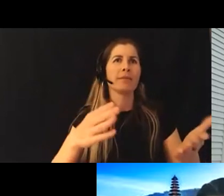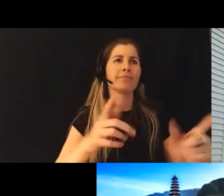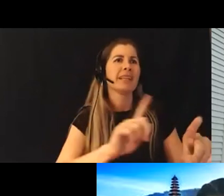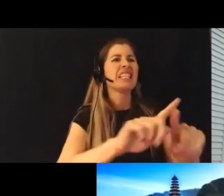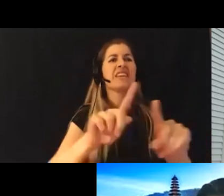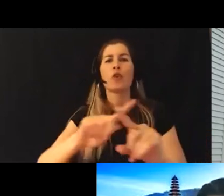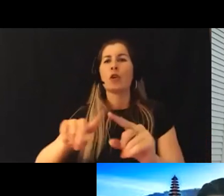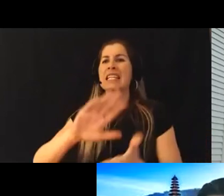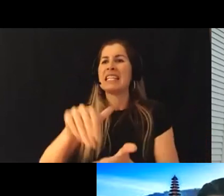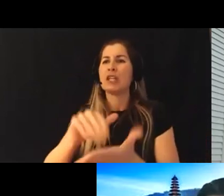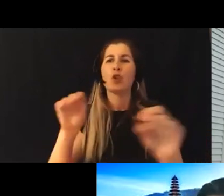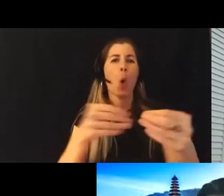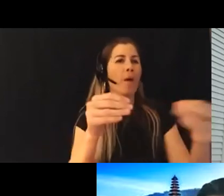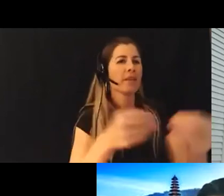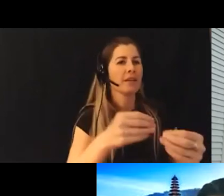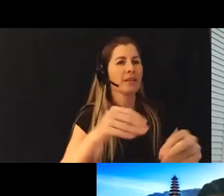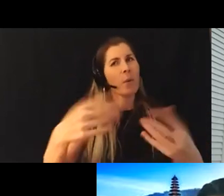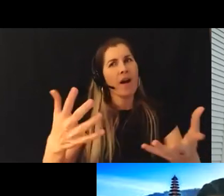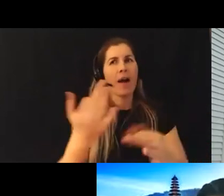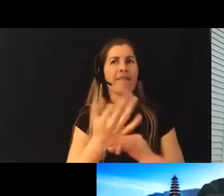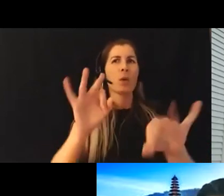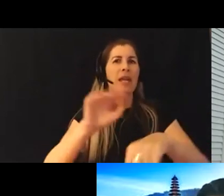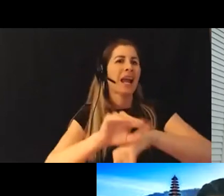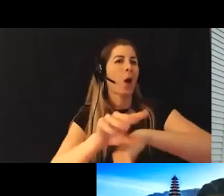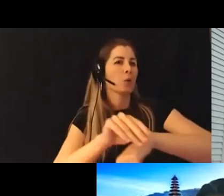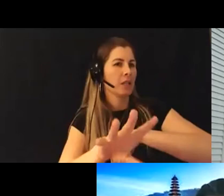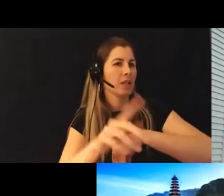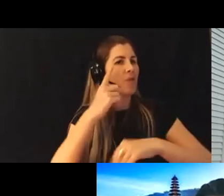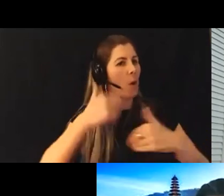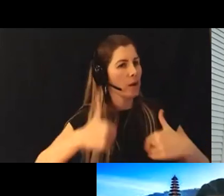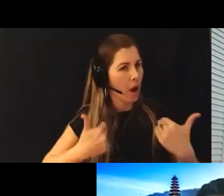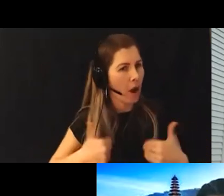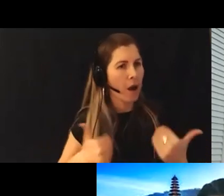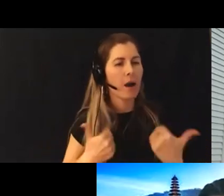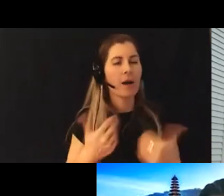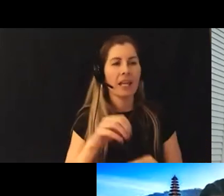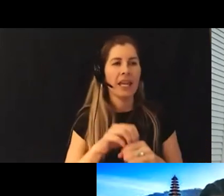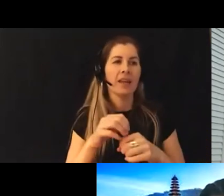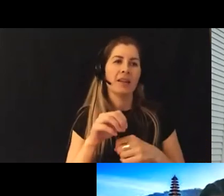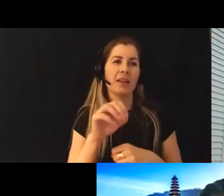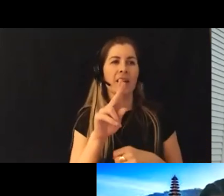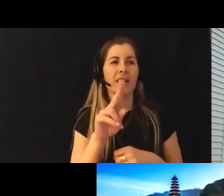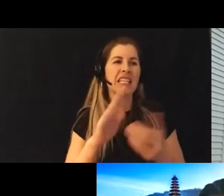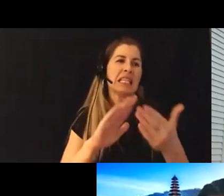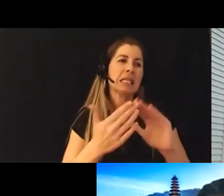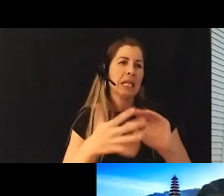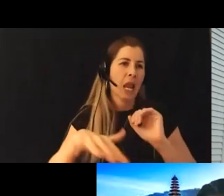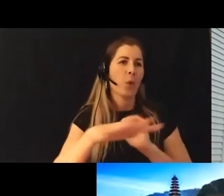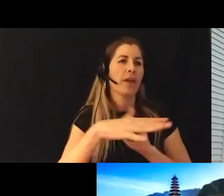different centers and provide free counseling to youth in urban areas. That's kind of what I really thought